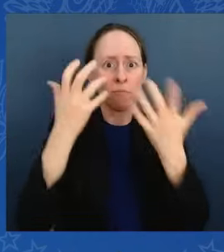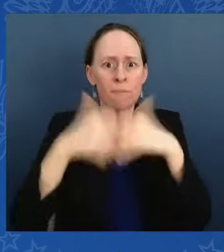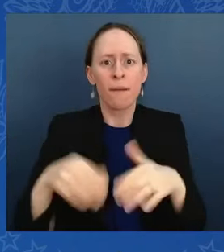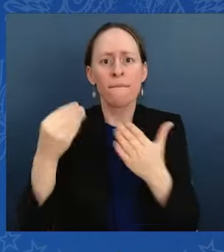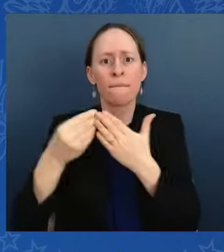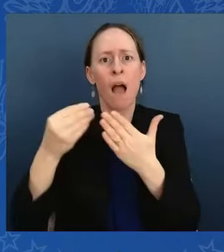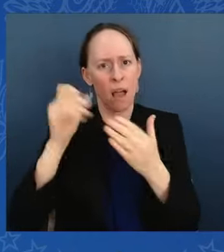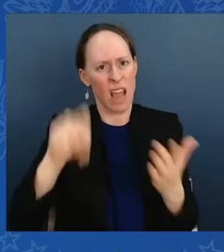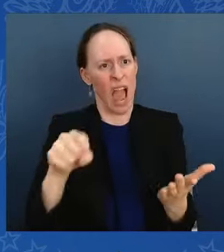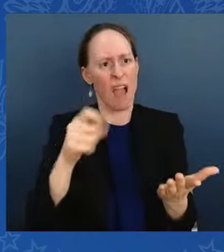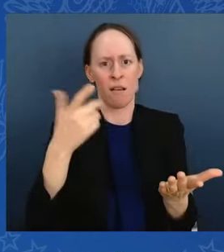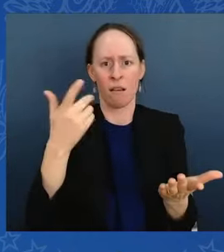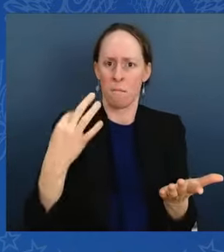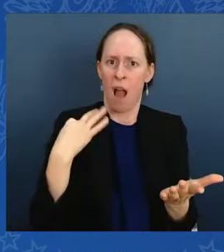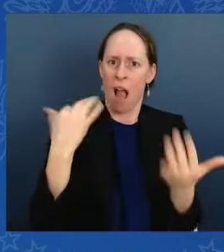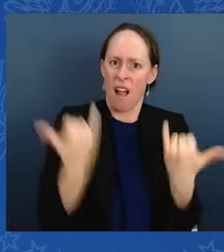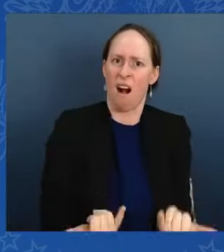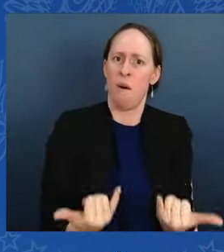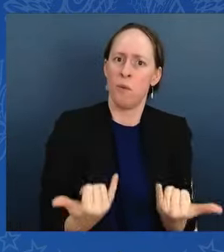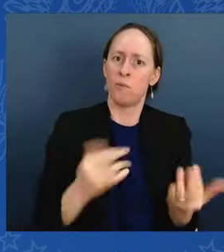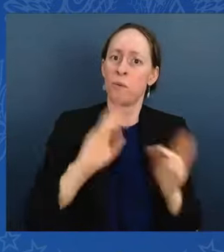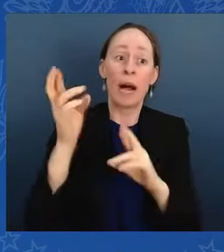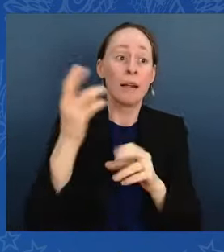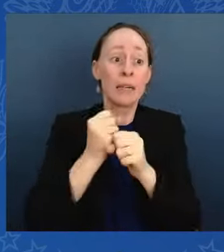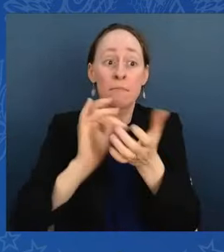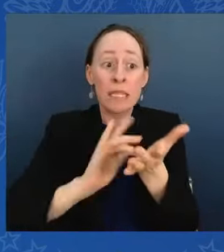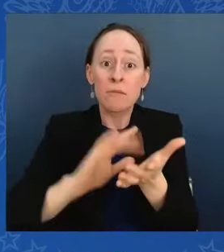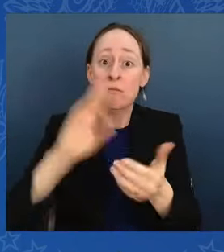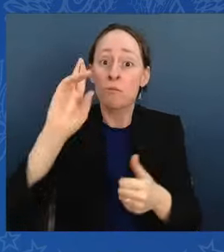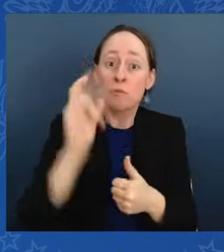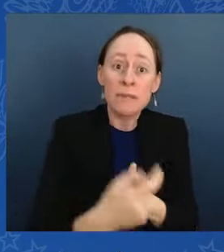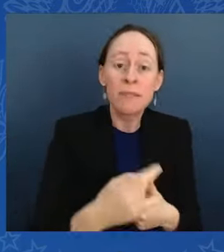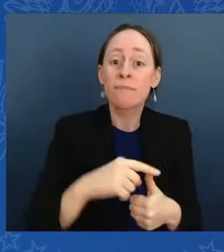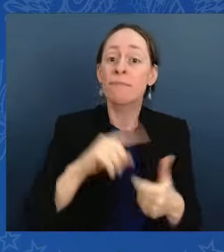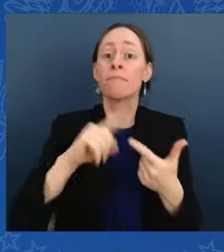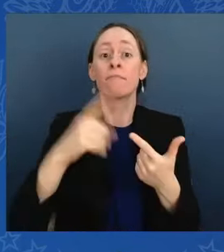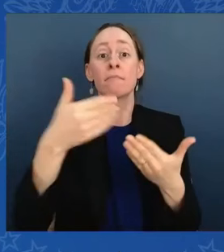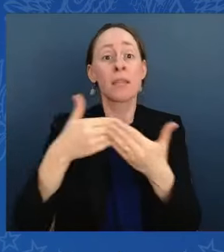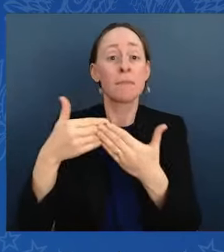example, I was just down in Florida. One home, what people really